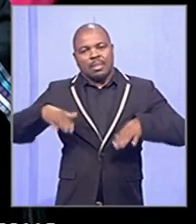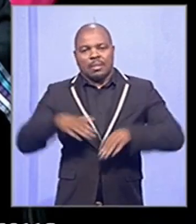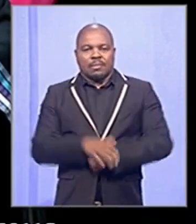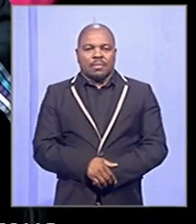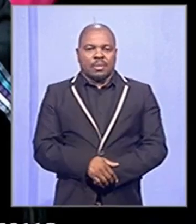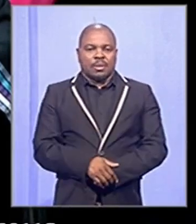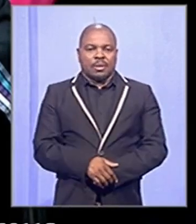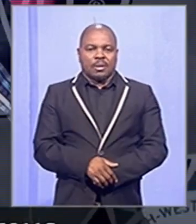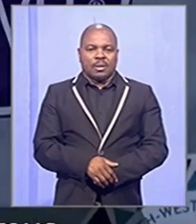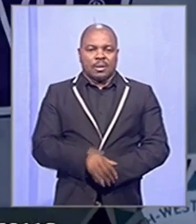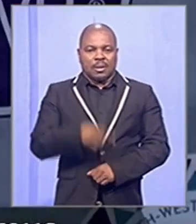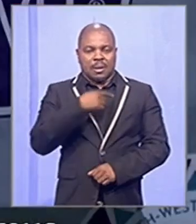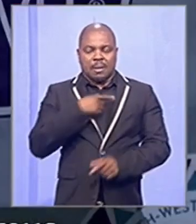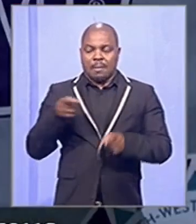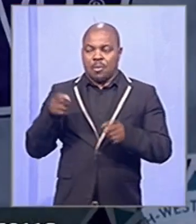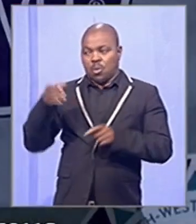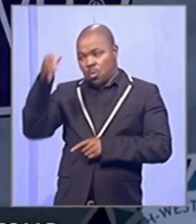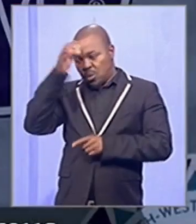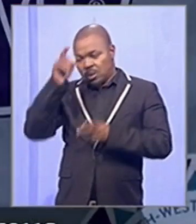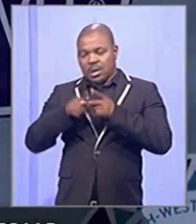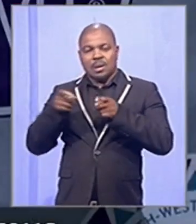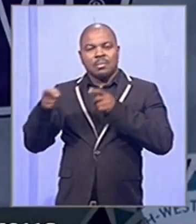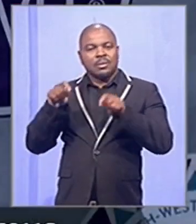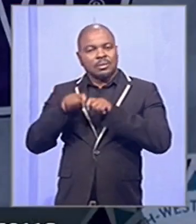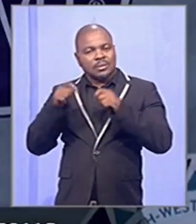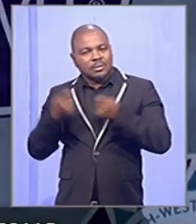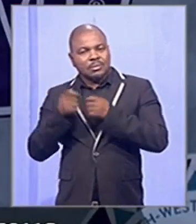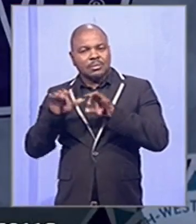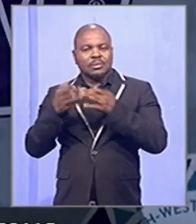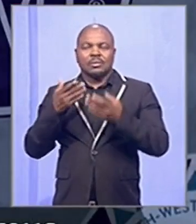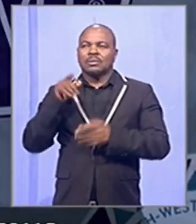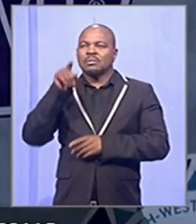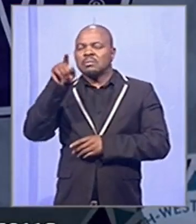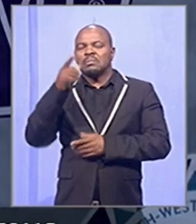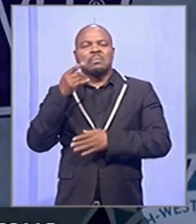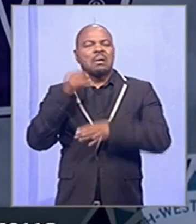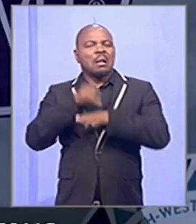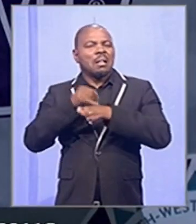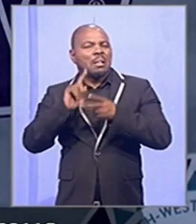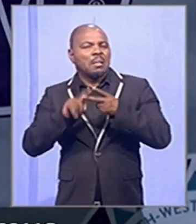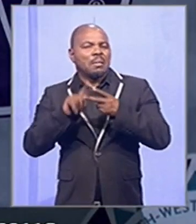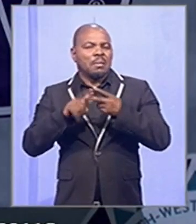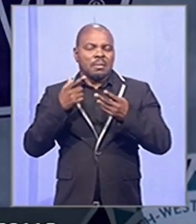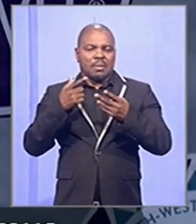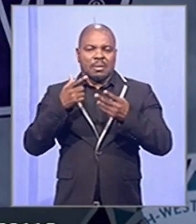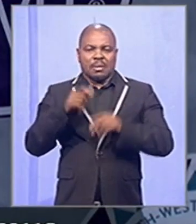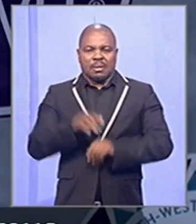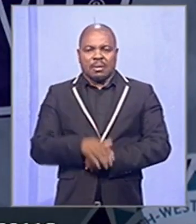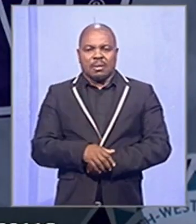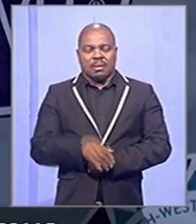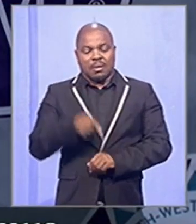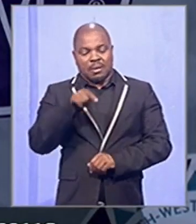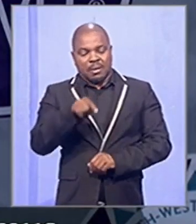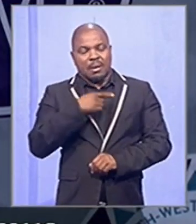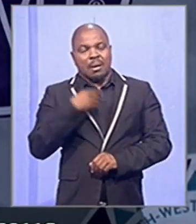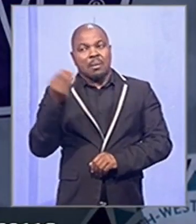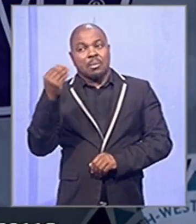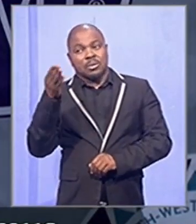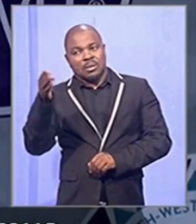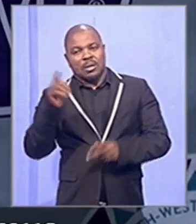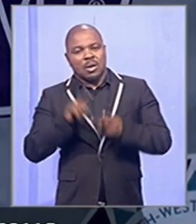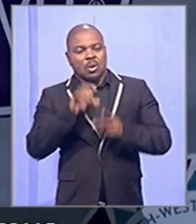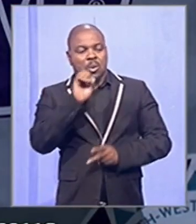And then it gets emotional. Fa ne a bua mabapi le motshameko wa rugby, Erasmus o kaile fa dithulaganyo di tsamaya ka thelelo go ipaakanyetsa